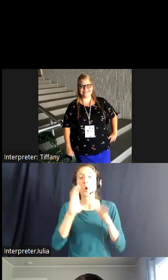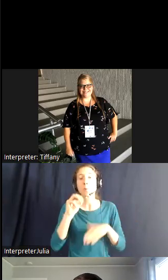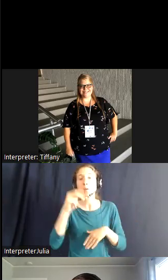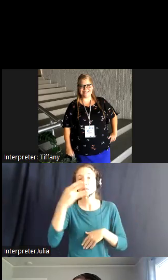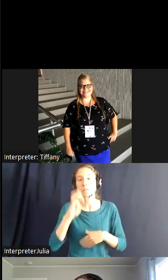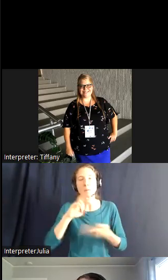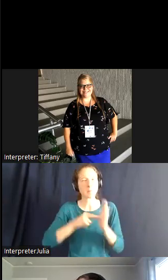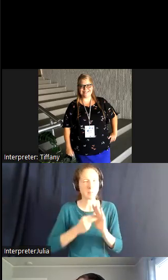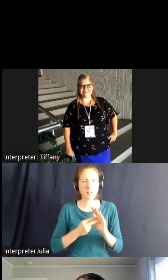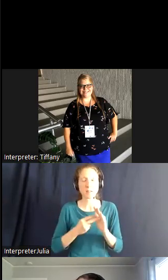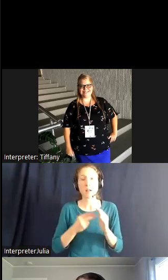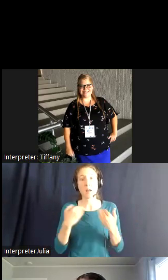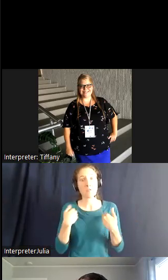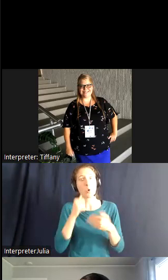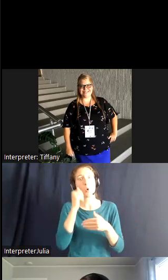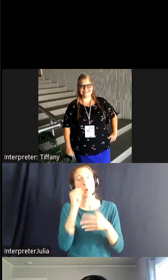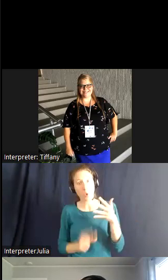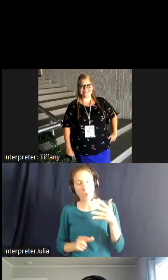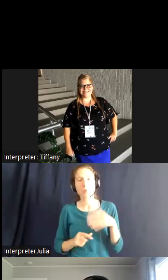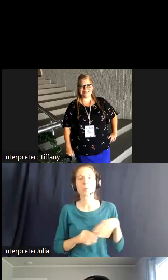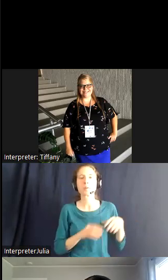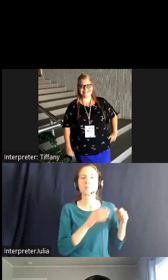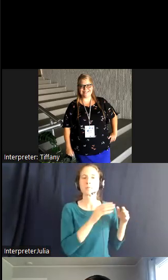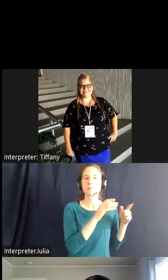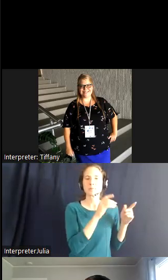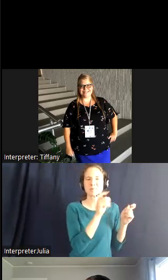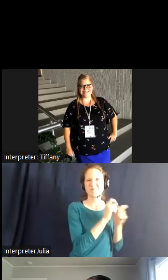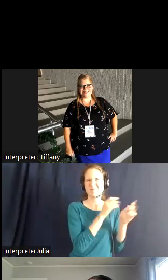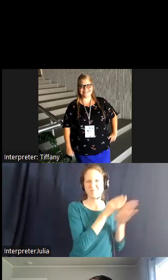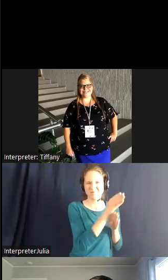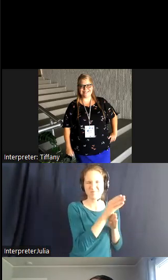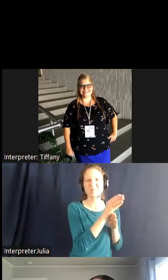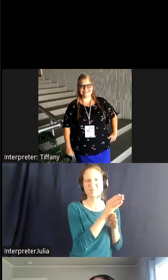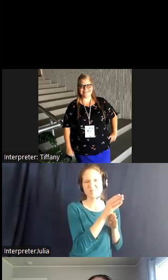one or more of the essential services.